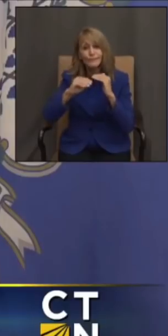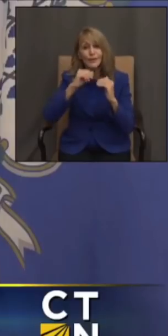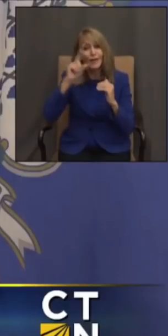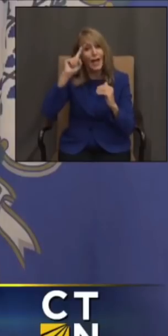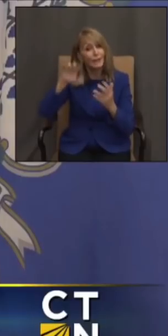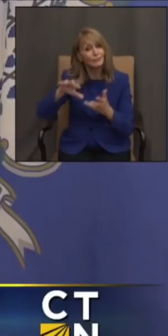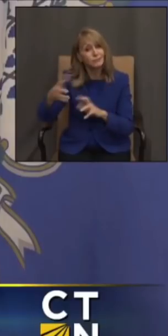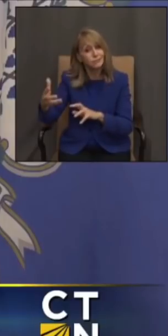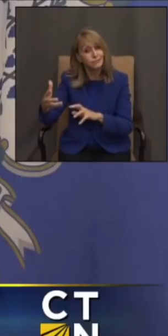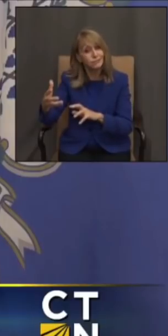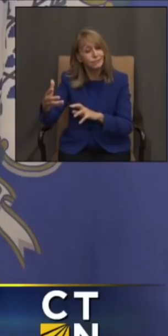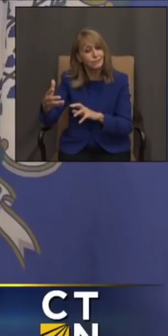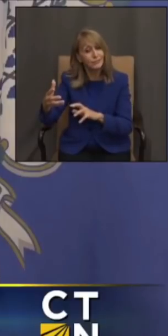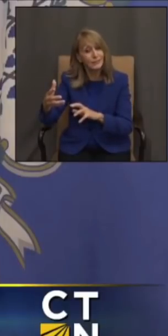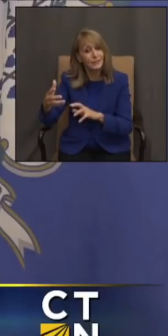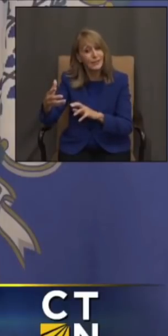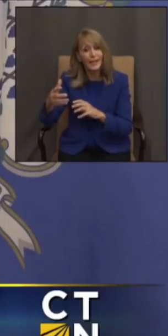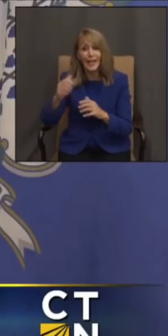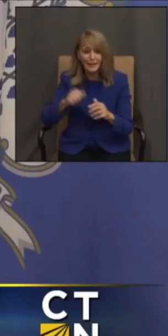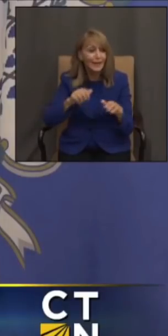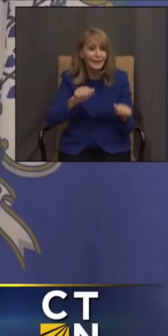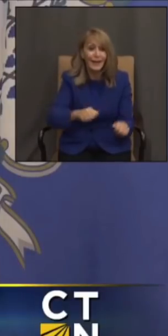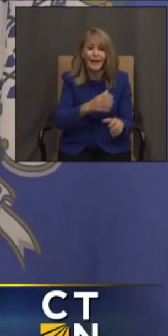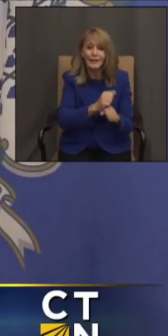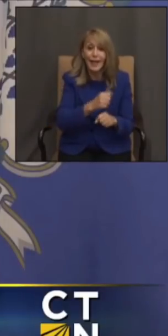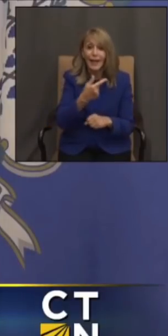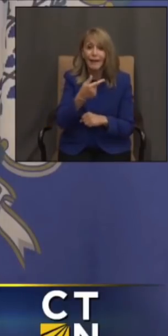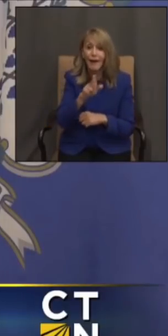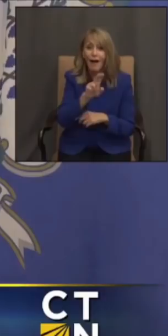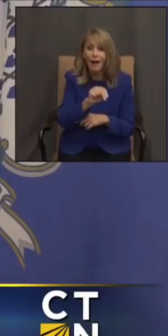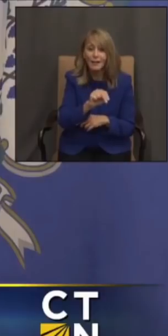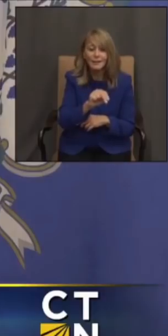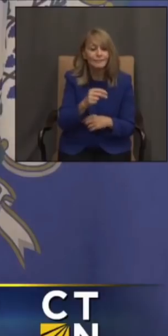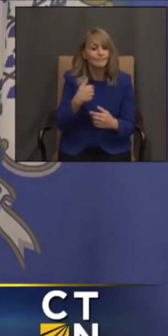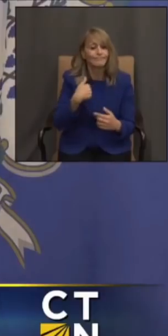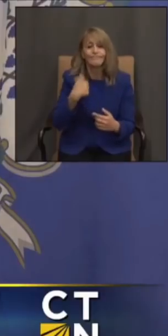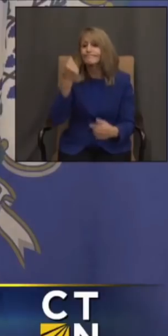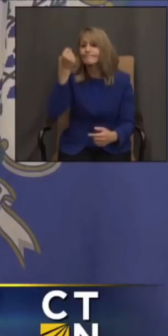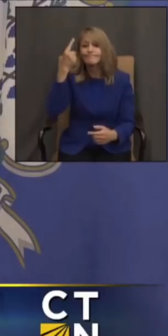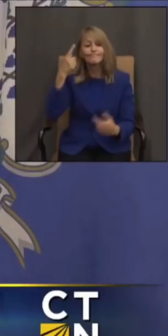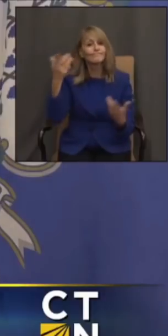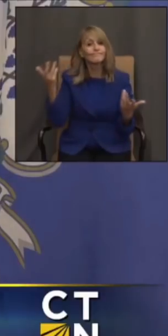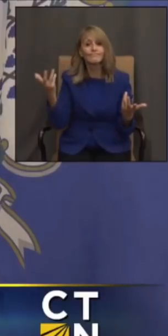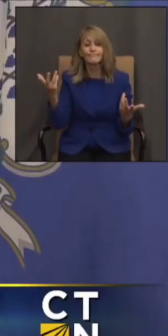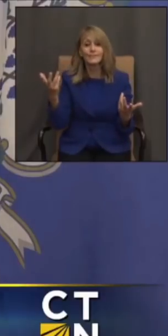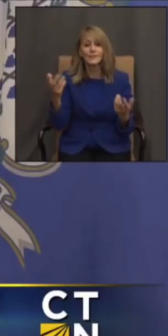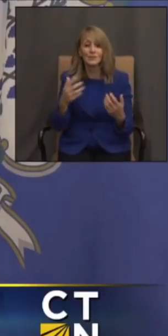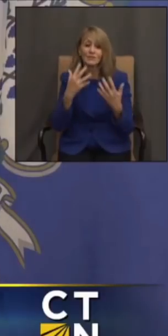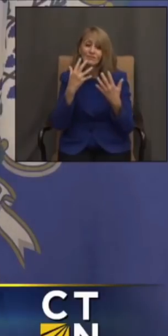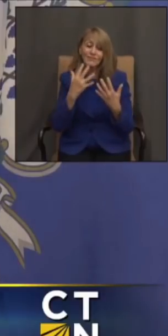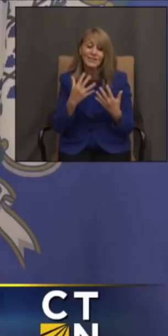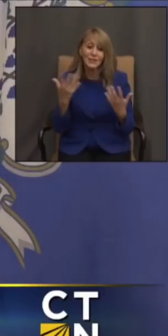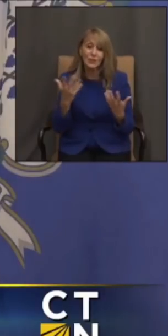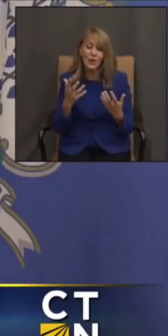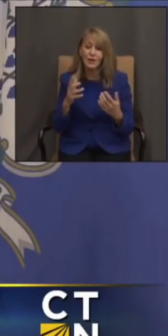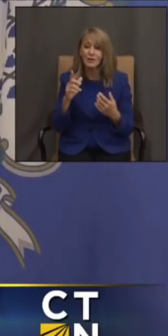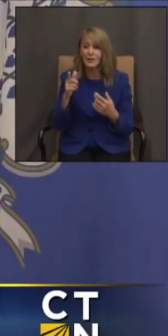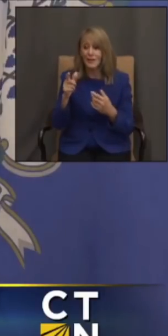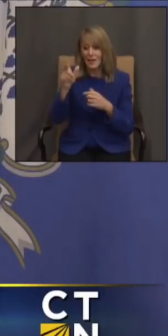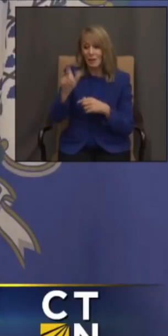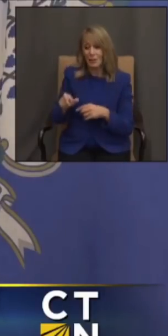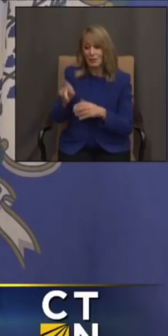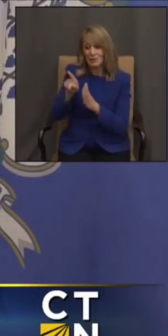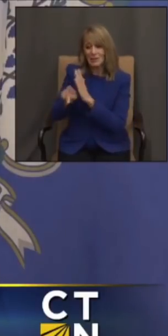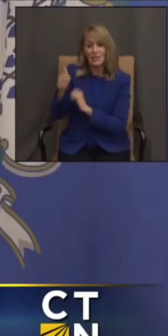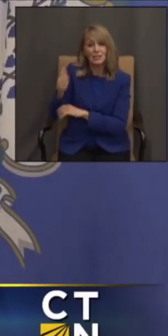do as a society. I can't figure it out. And in this case, sadly, this person took his own life